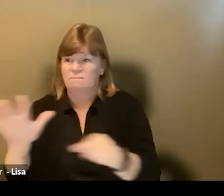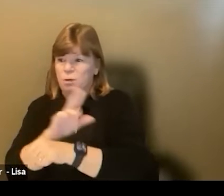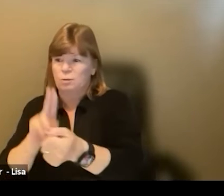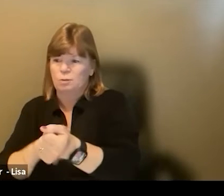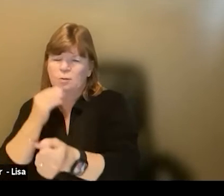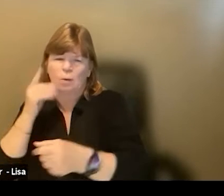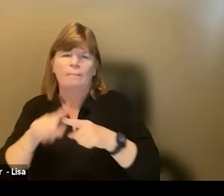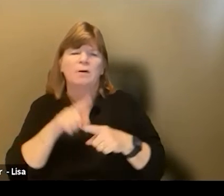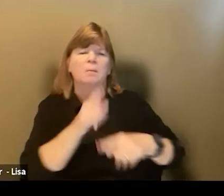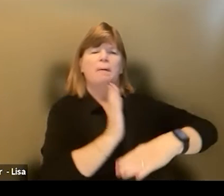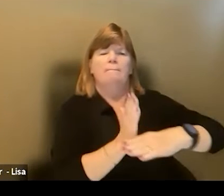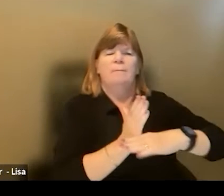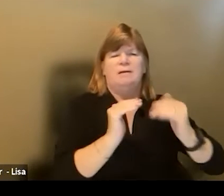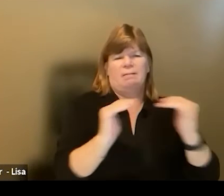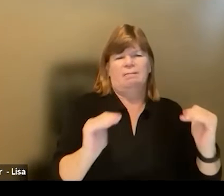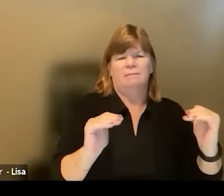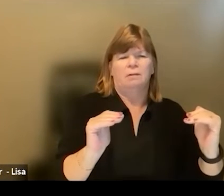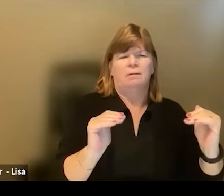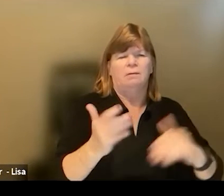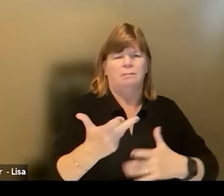intellectual disability level of care.